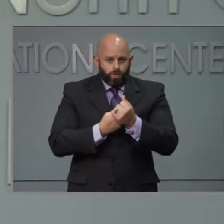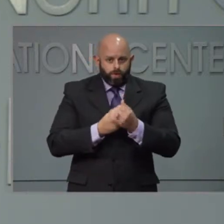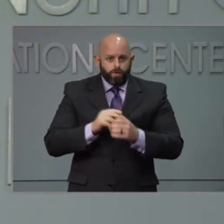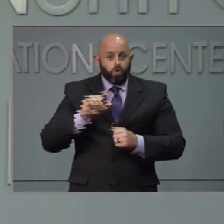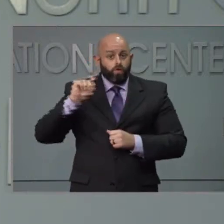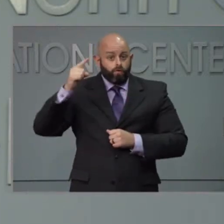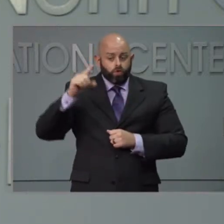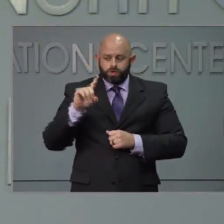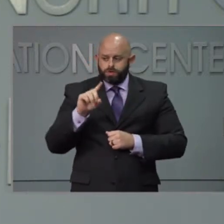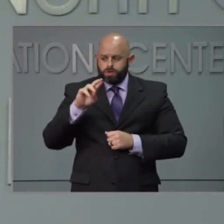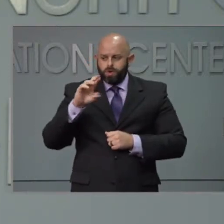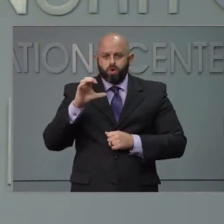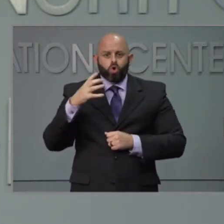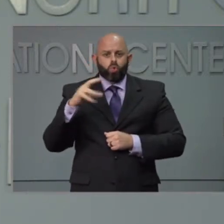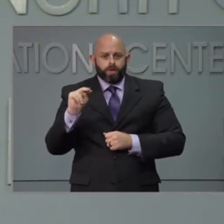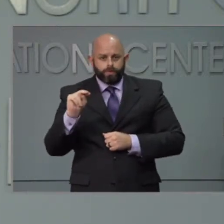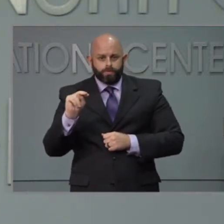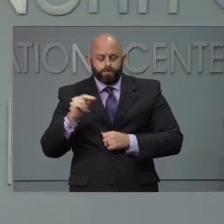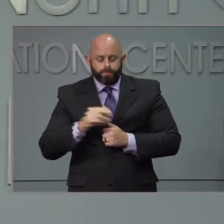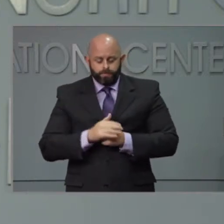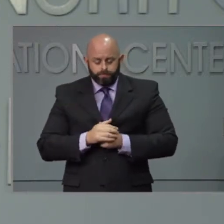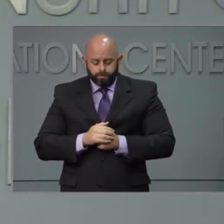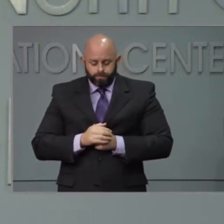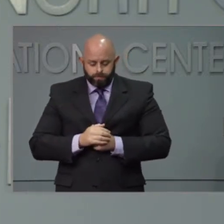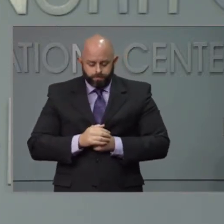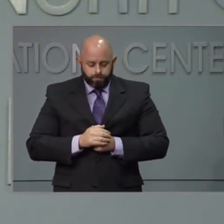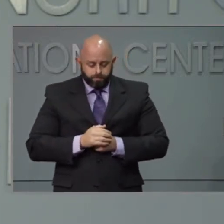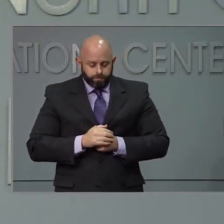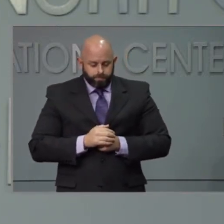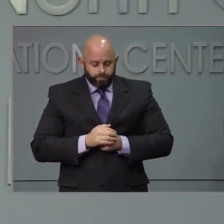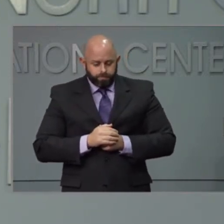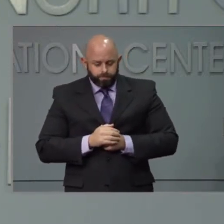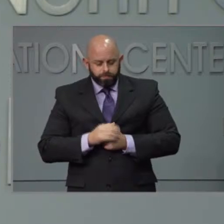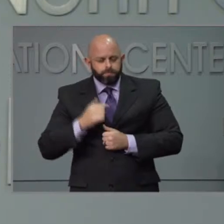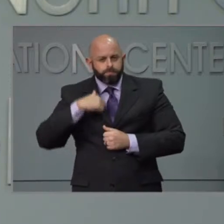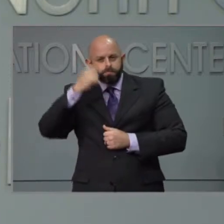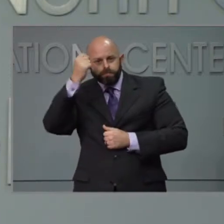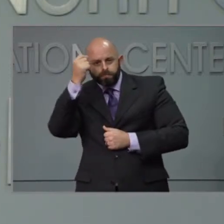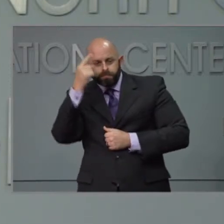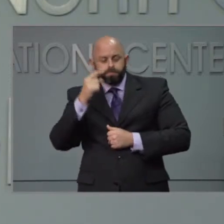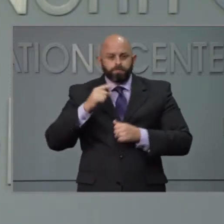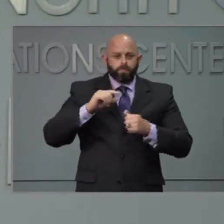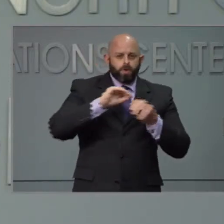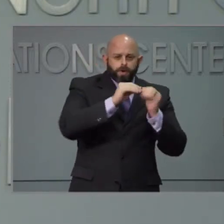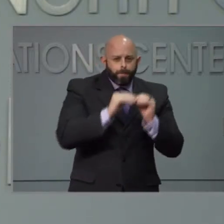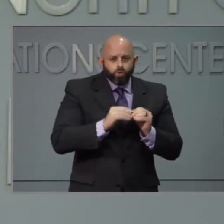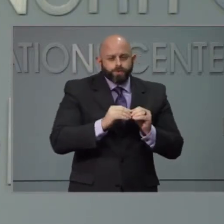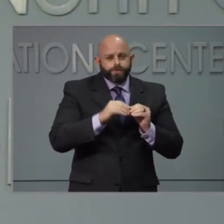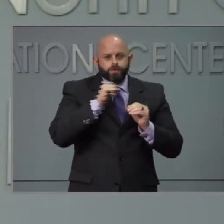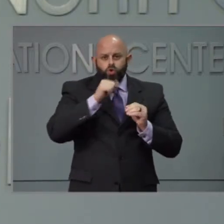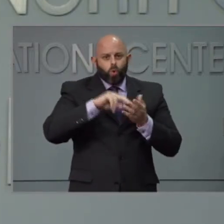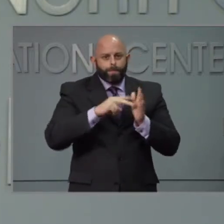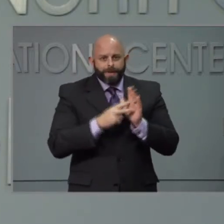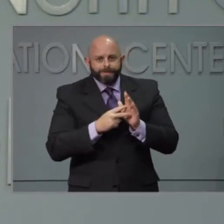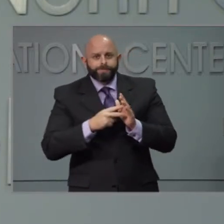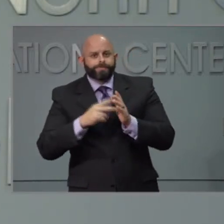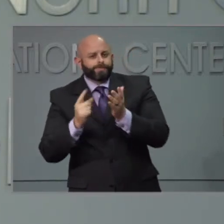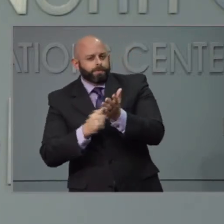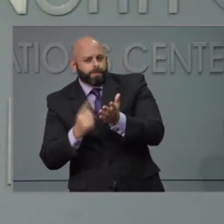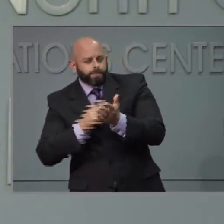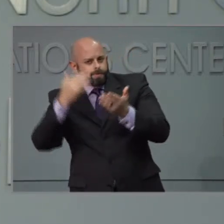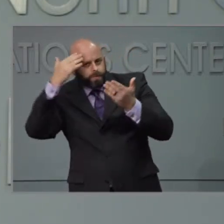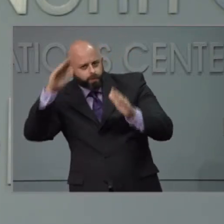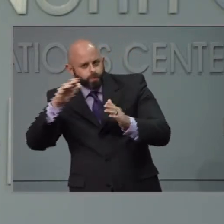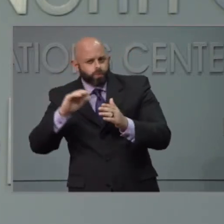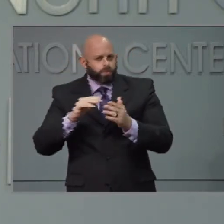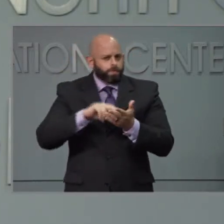Cohen, I understand correlation and causation aren't the same thing. And having said that, I'm just curious how the transition to phase 3 has